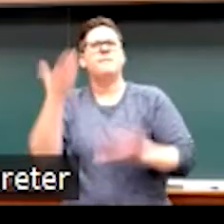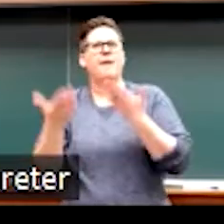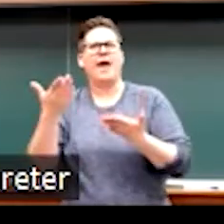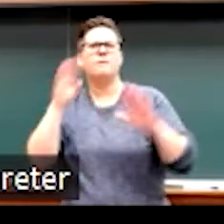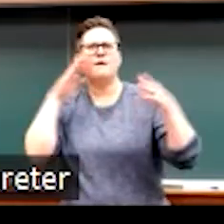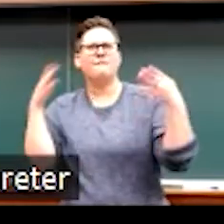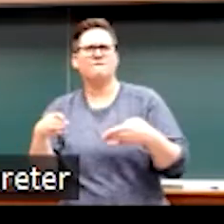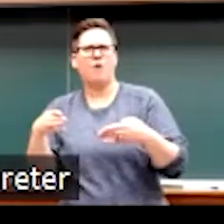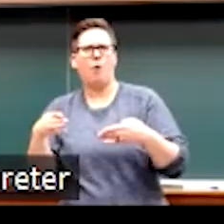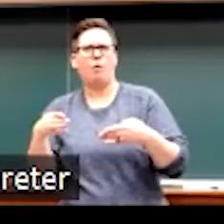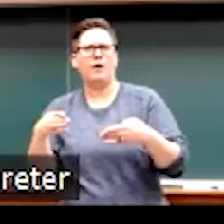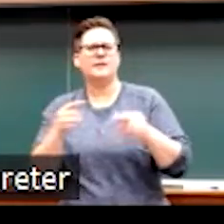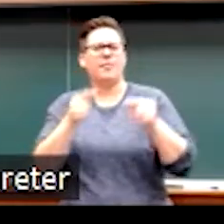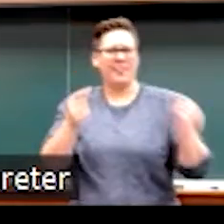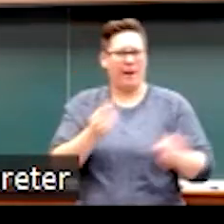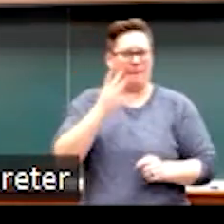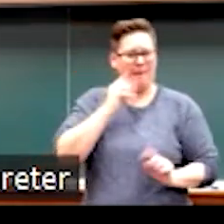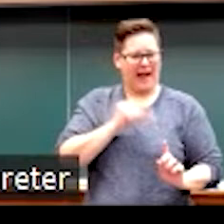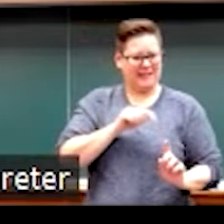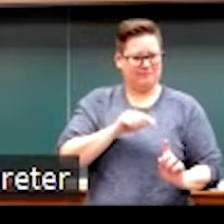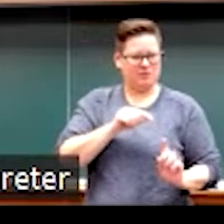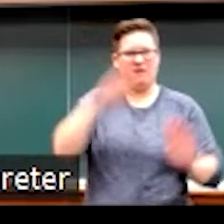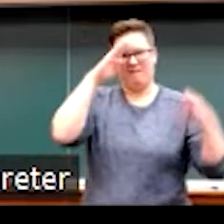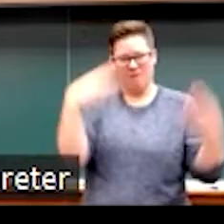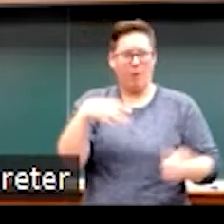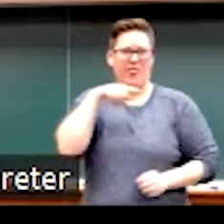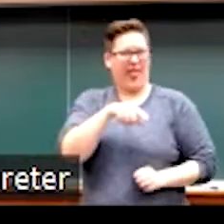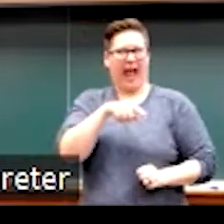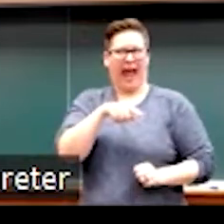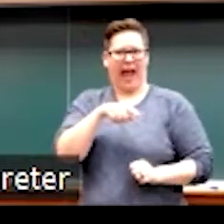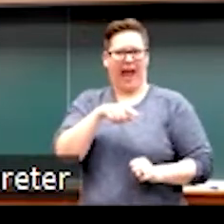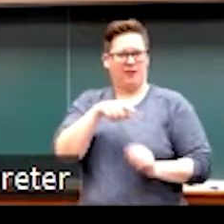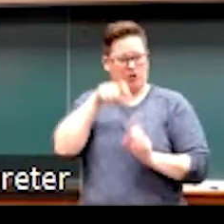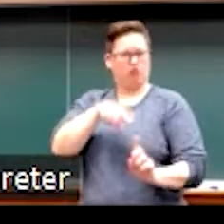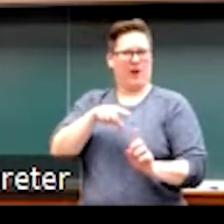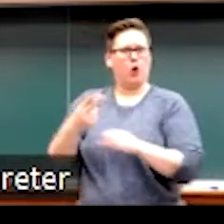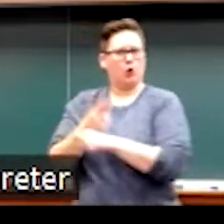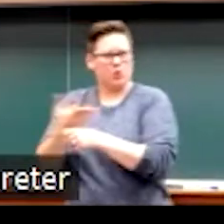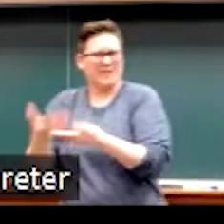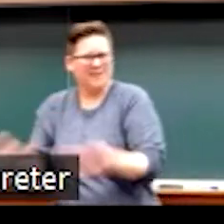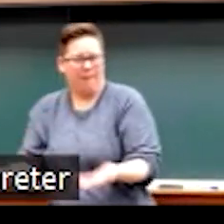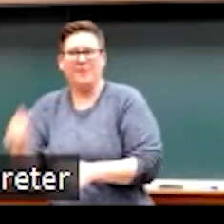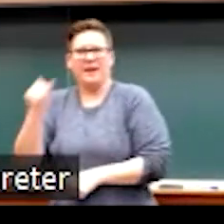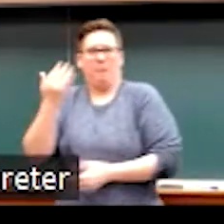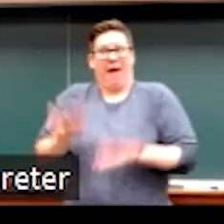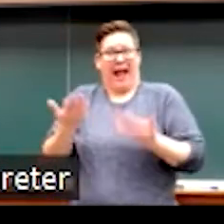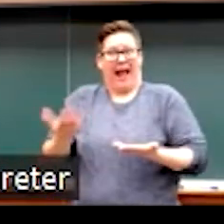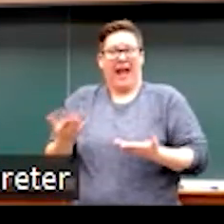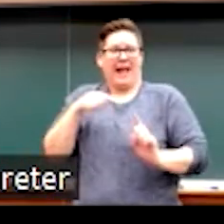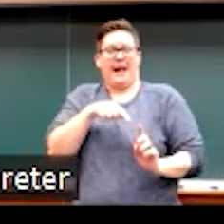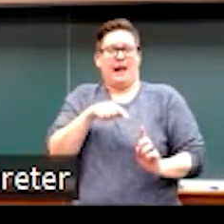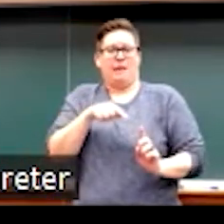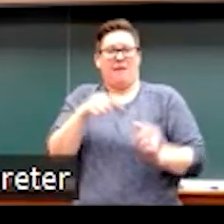should be focusing on the experience of pain as one of those proximal antecedents, because it potentially has